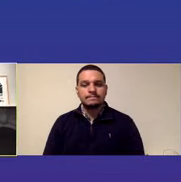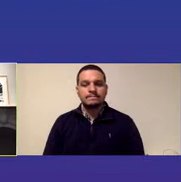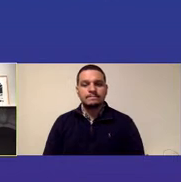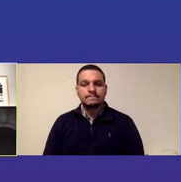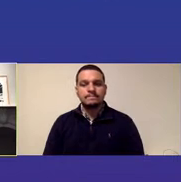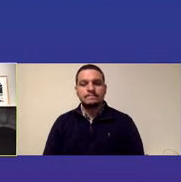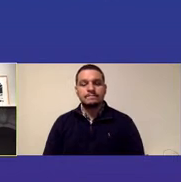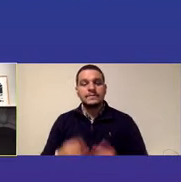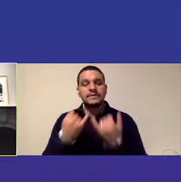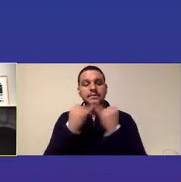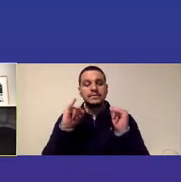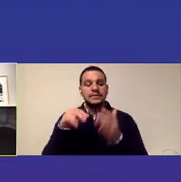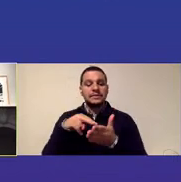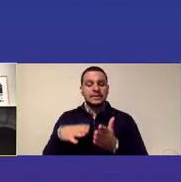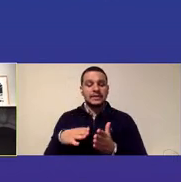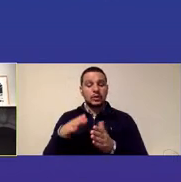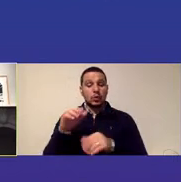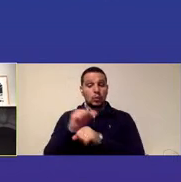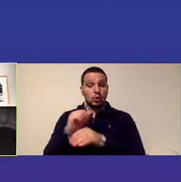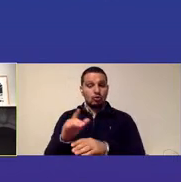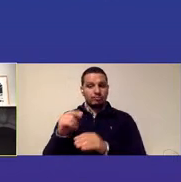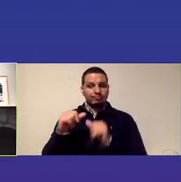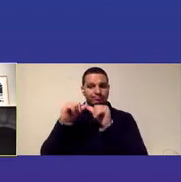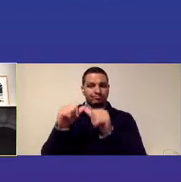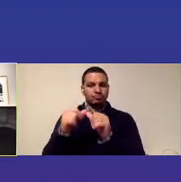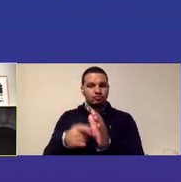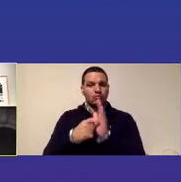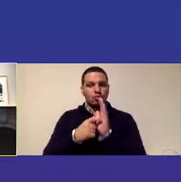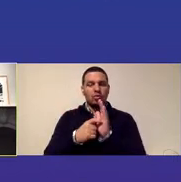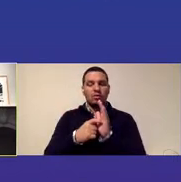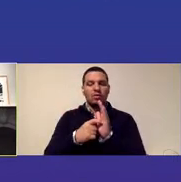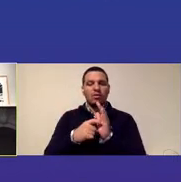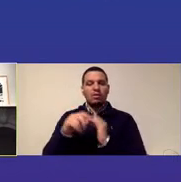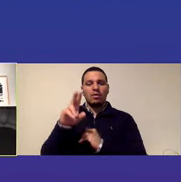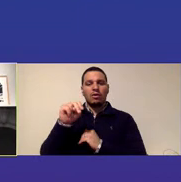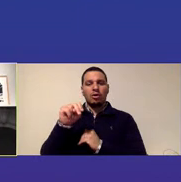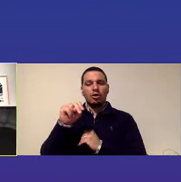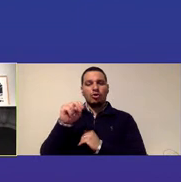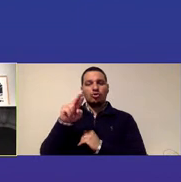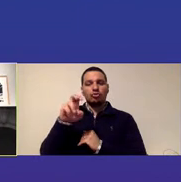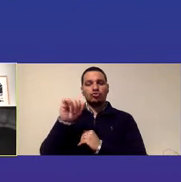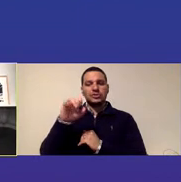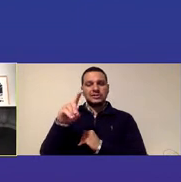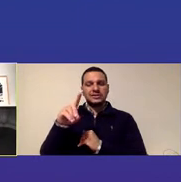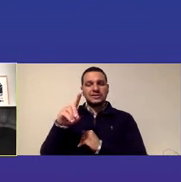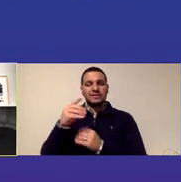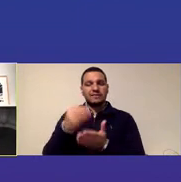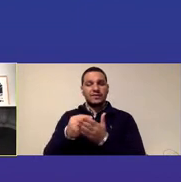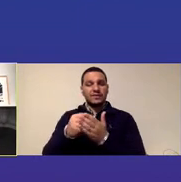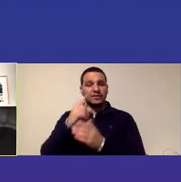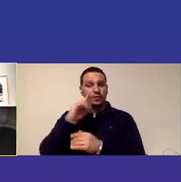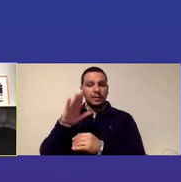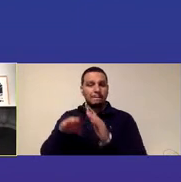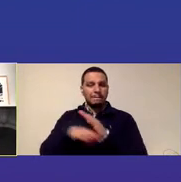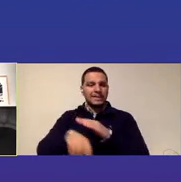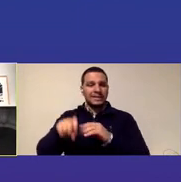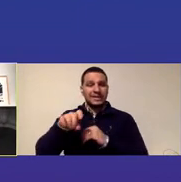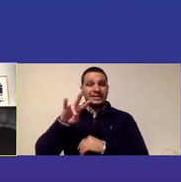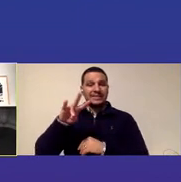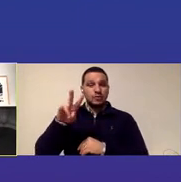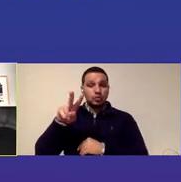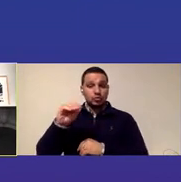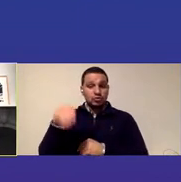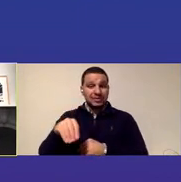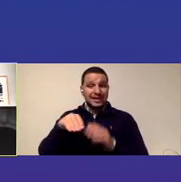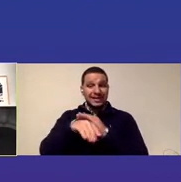Independent dance workers continue to require unrestricted funds for basic needs. 72% of them need access to